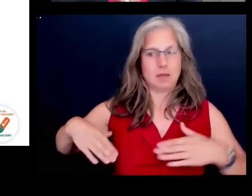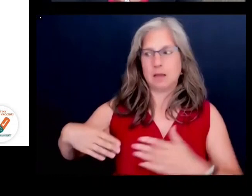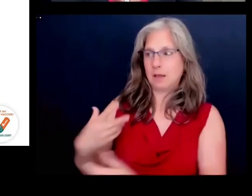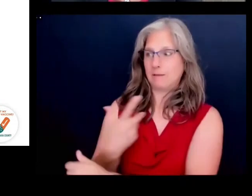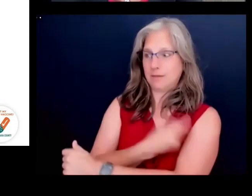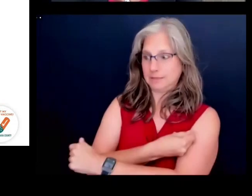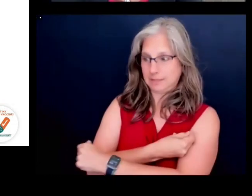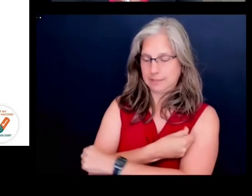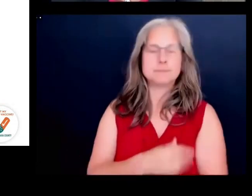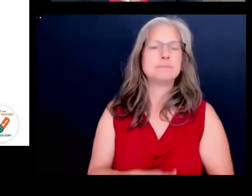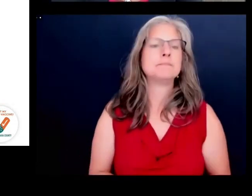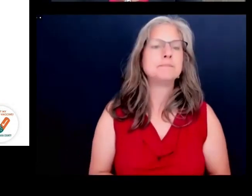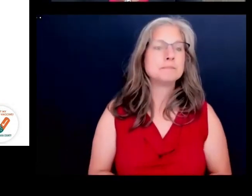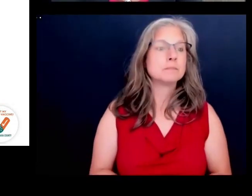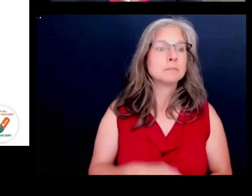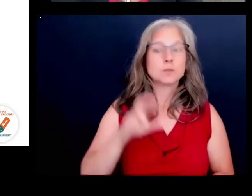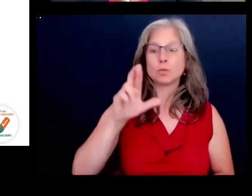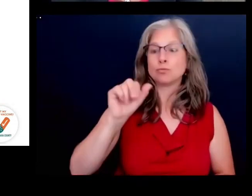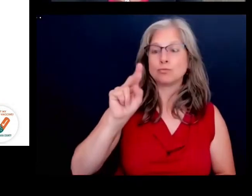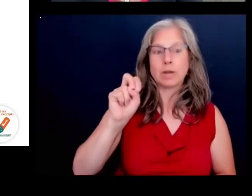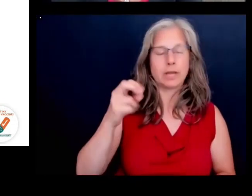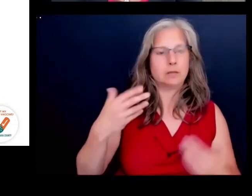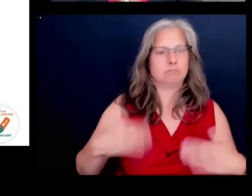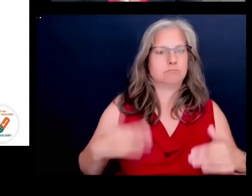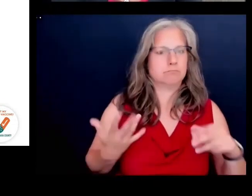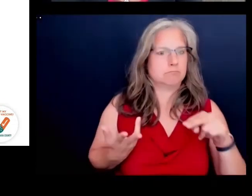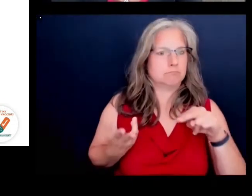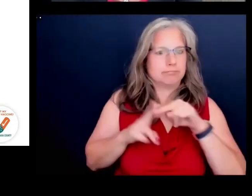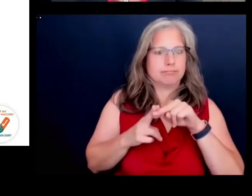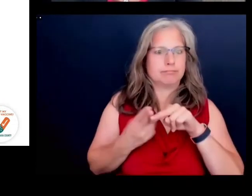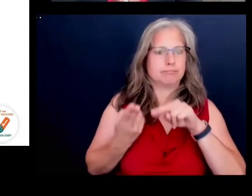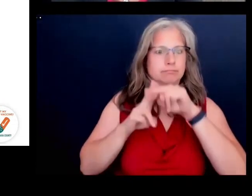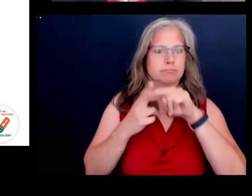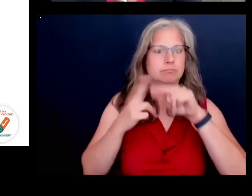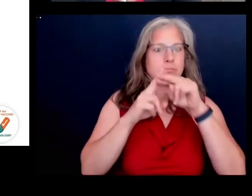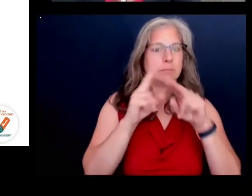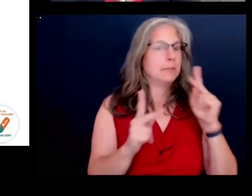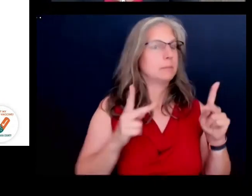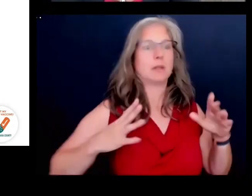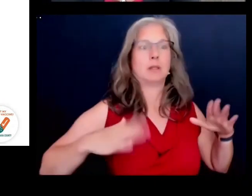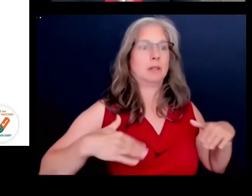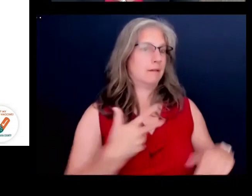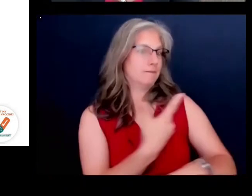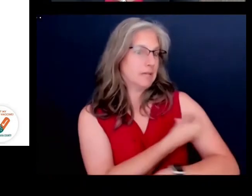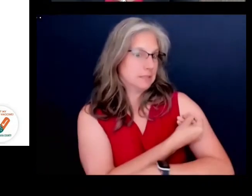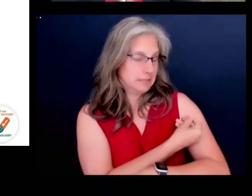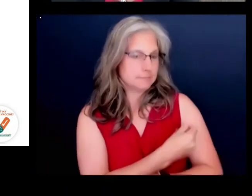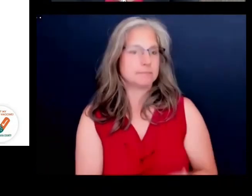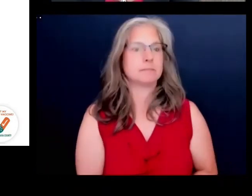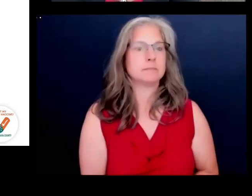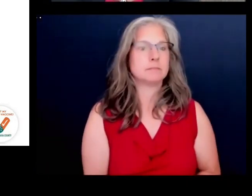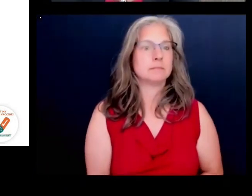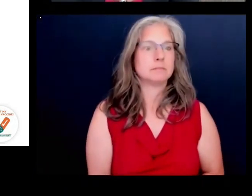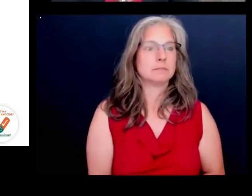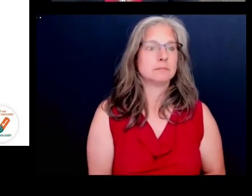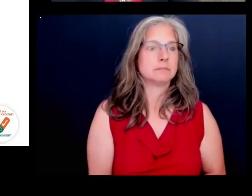unvaccinated, and the rate is significantly going upwards. So as